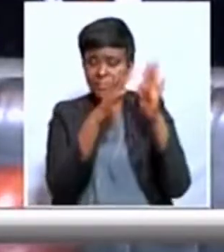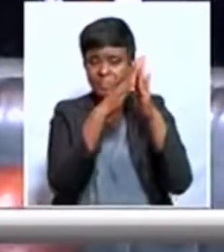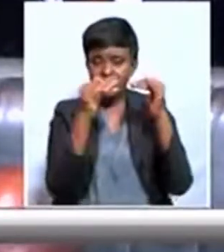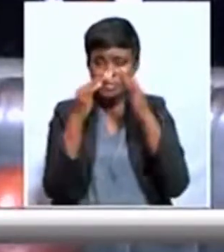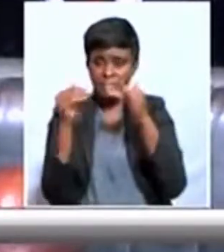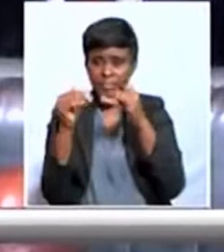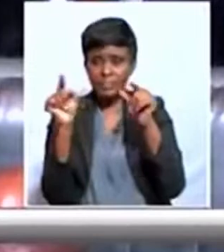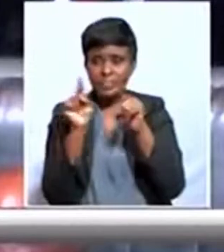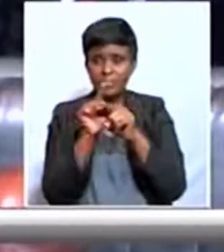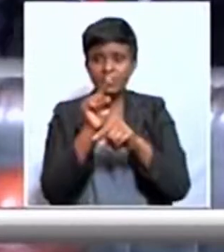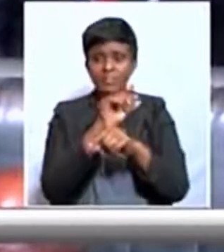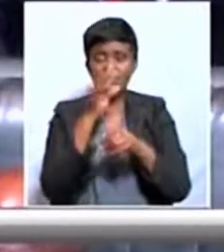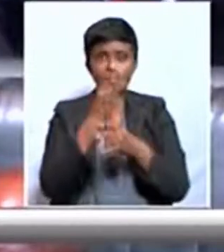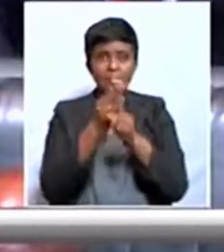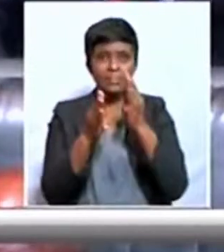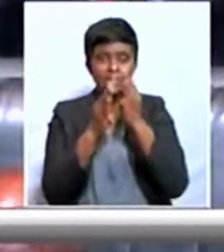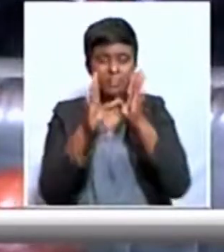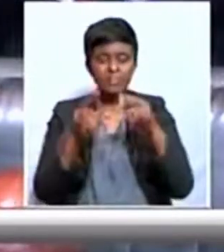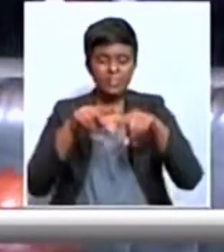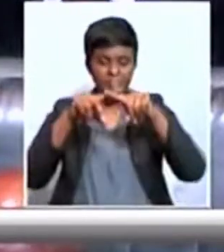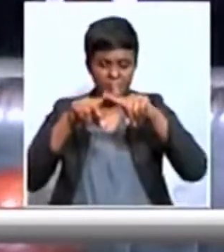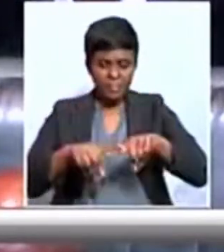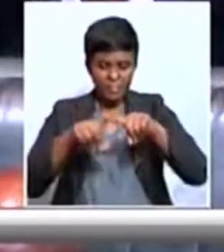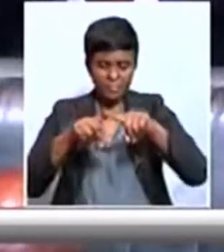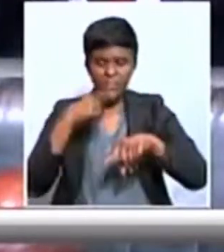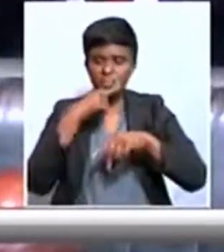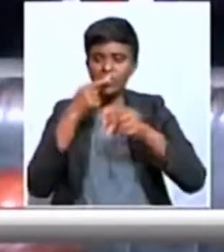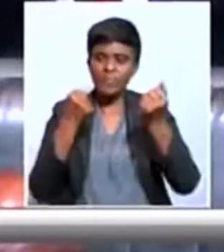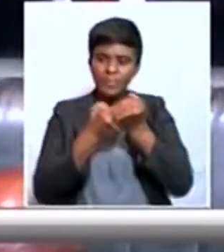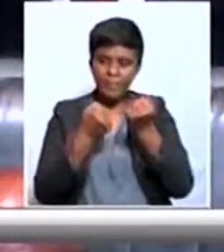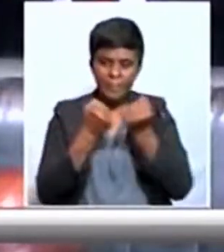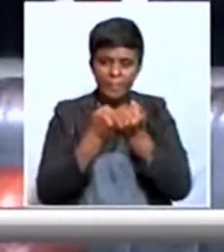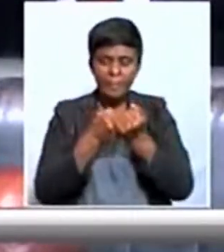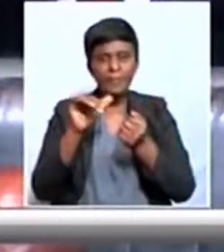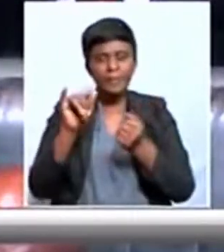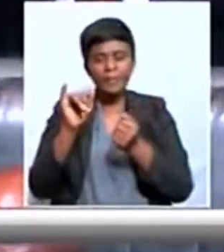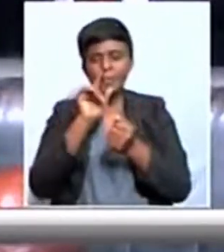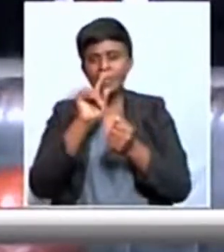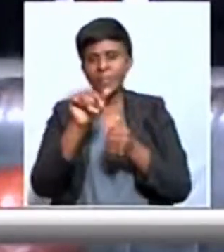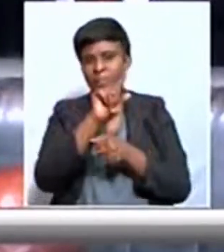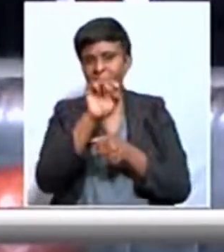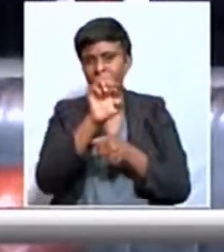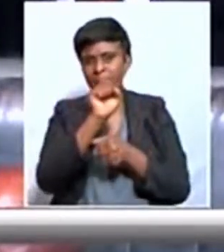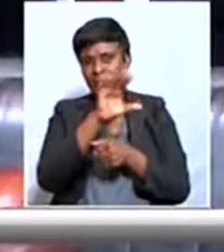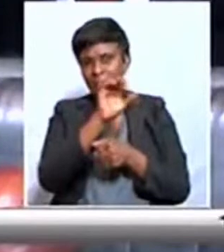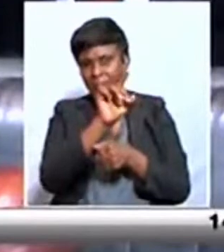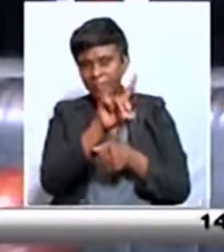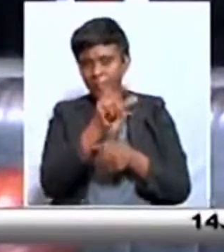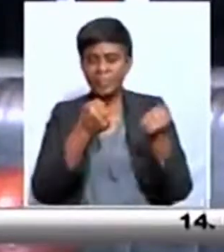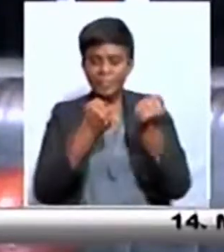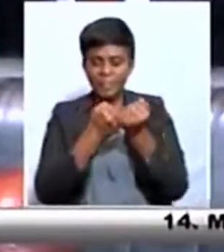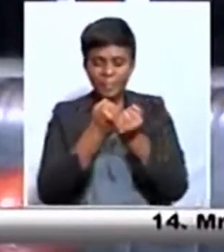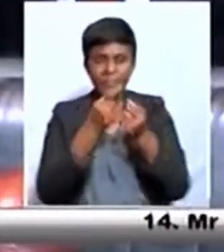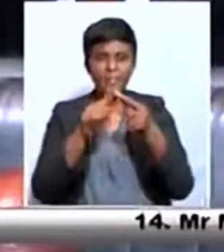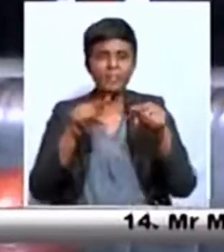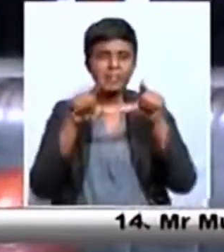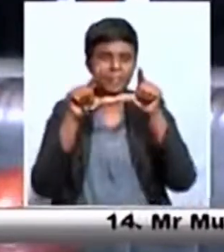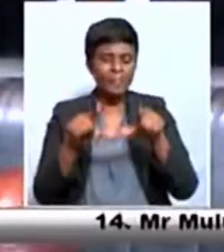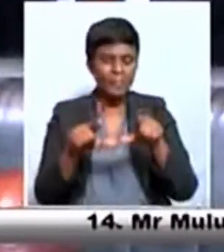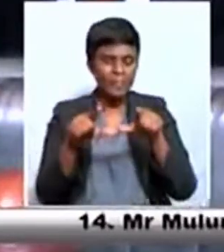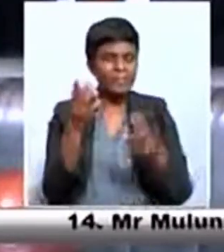the contractor, depending on who funded, of course, ZESCO was involved, but it could have been that it was a loan, maybe